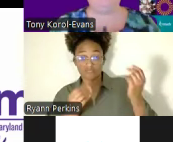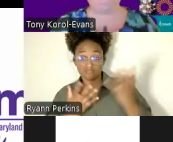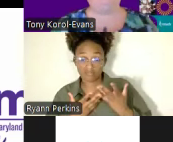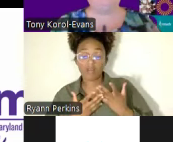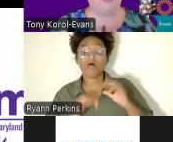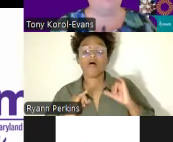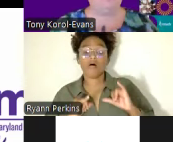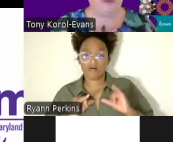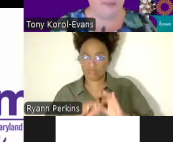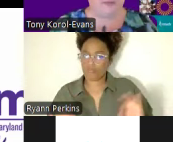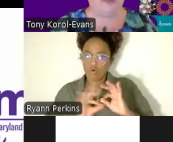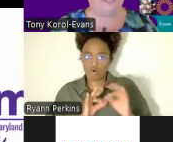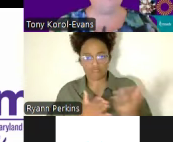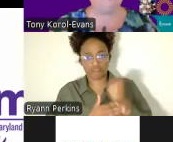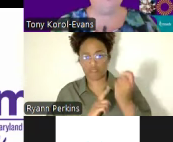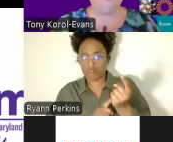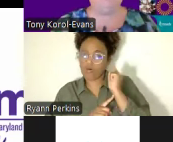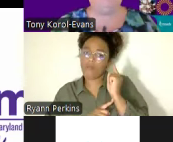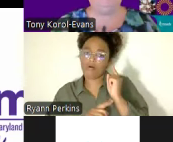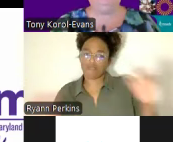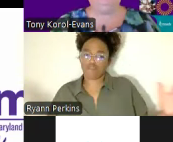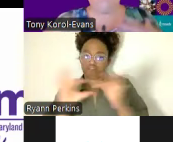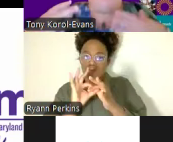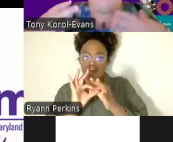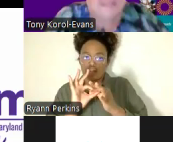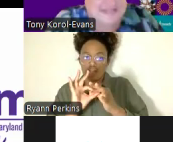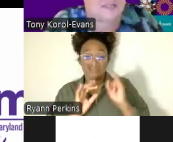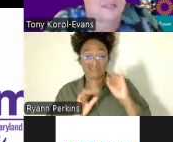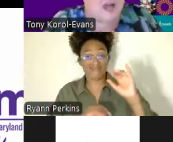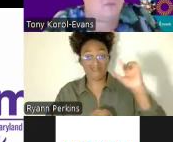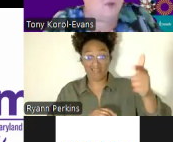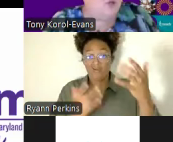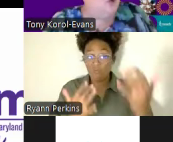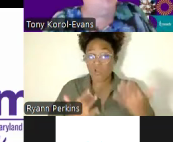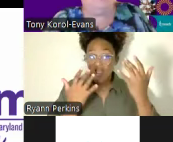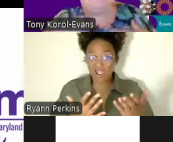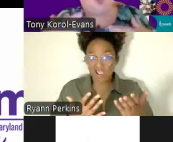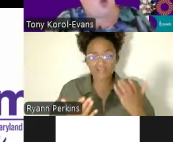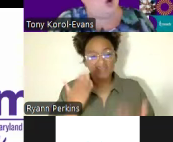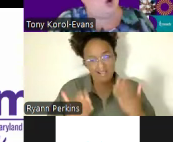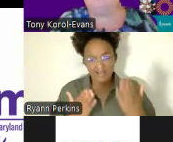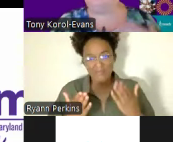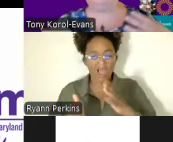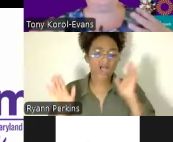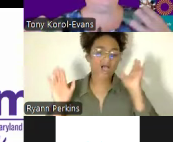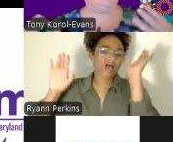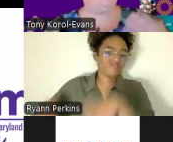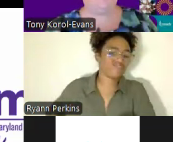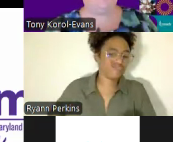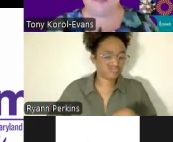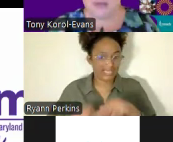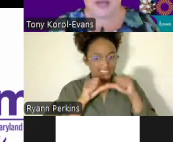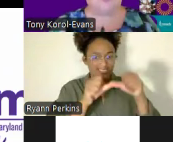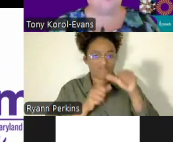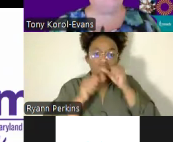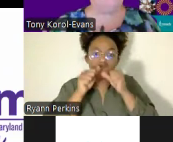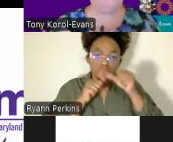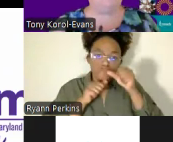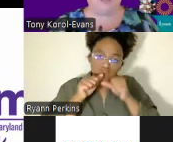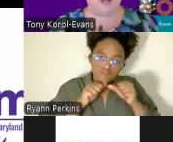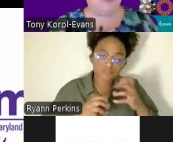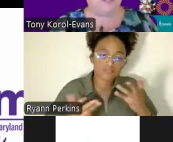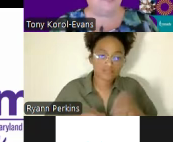but every time you have somebody who validates them, who is calm, who treats them with respect,